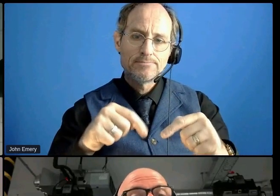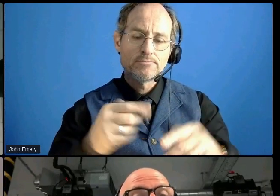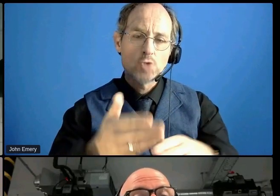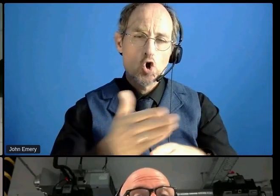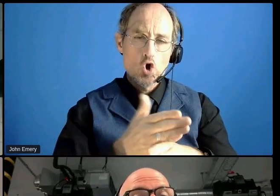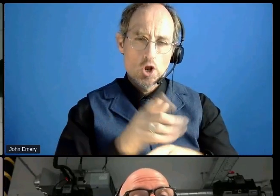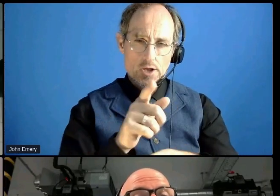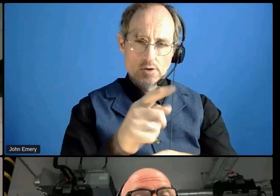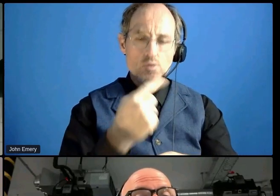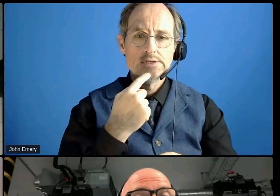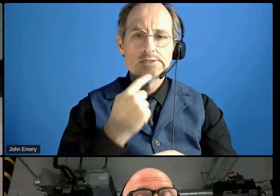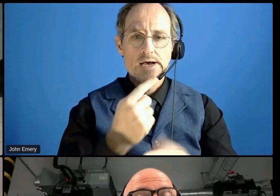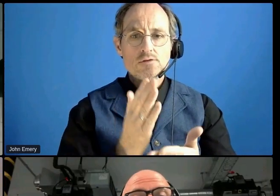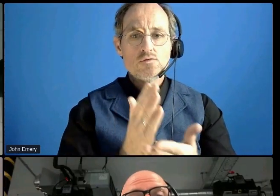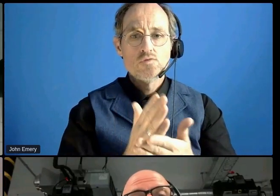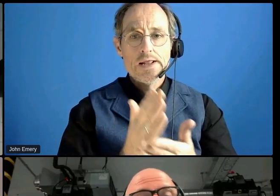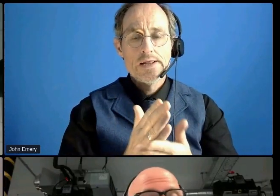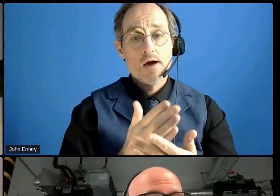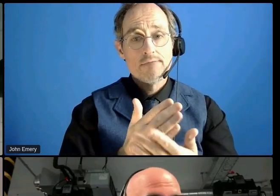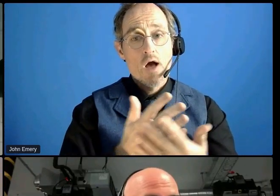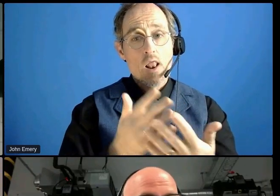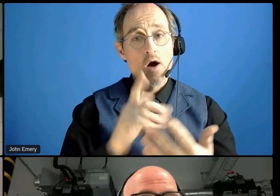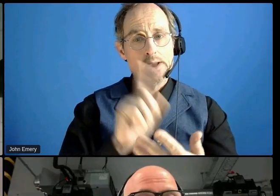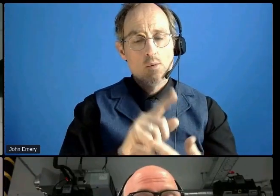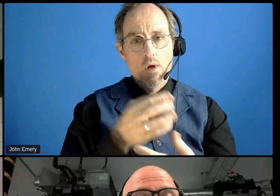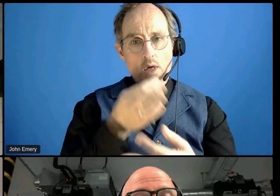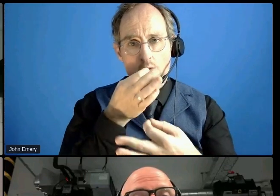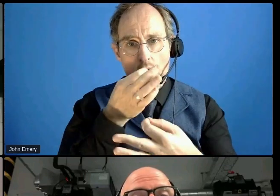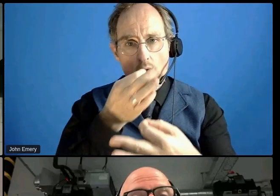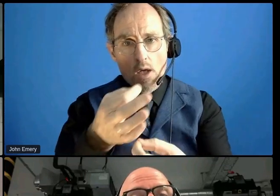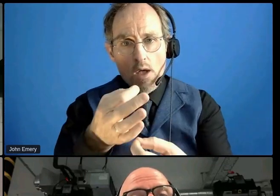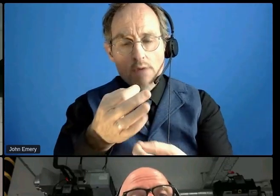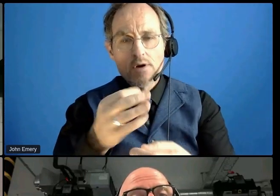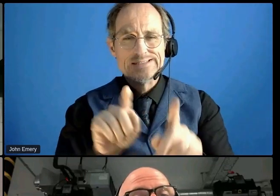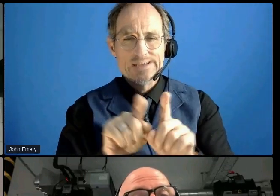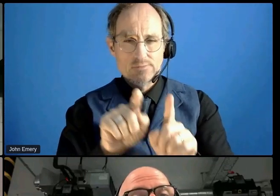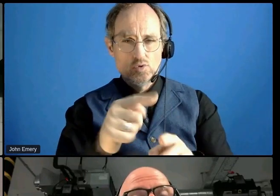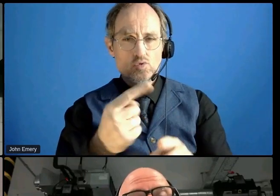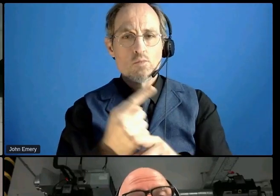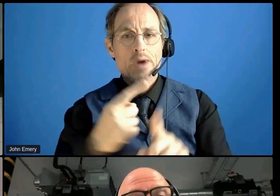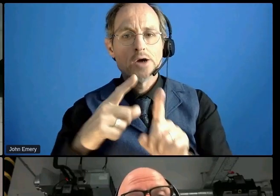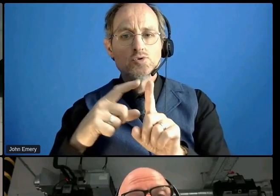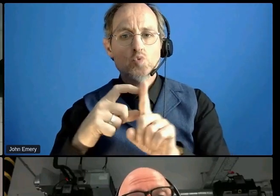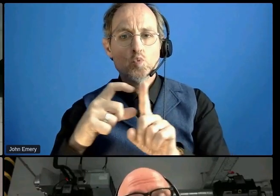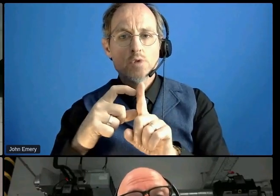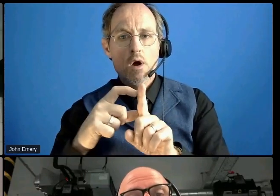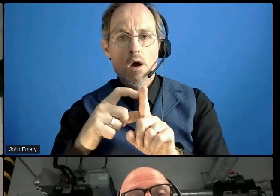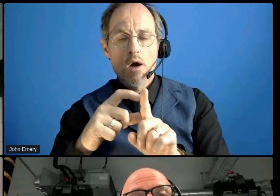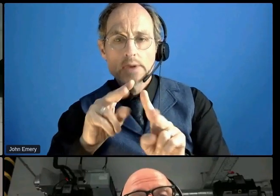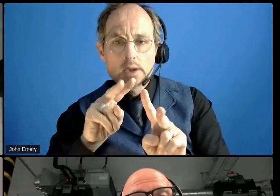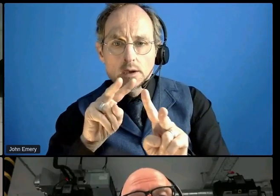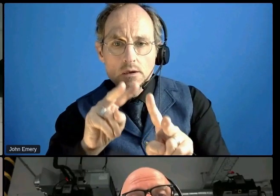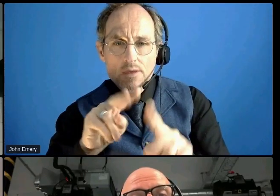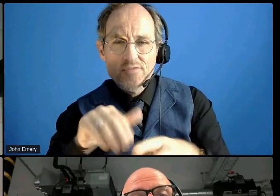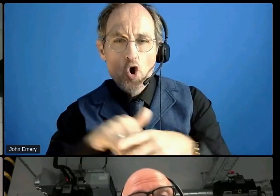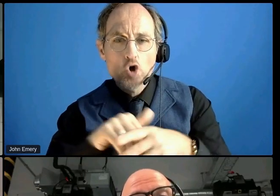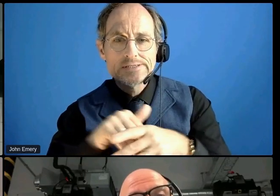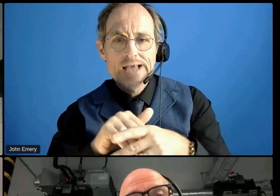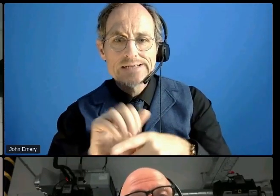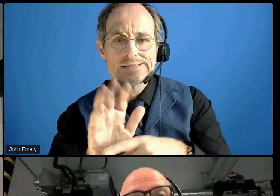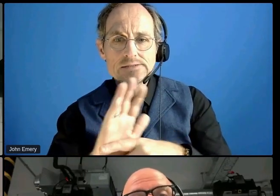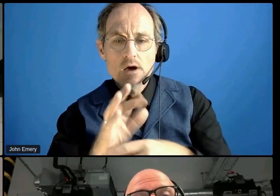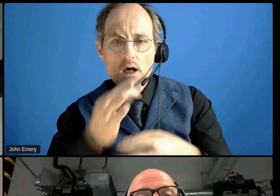first element of what you're talking about is obviously very different to the previous sort of elements. So I think it's interesting that is the direction of travel in